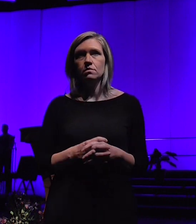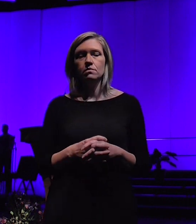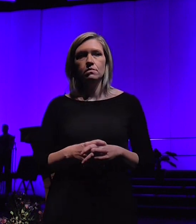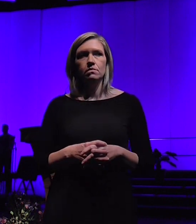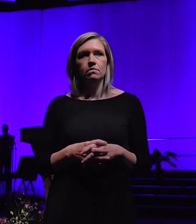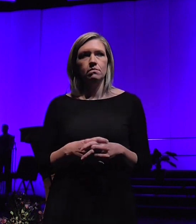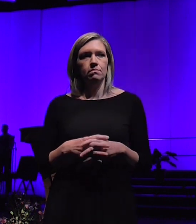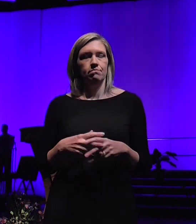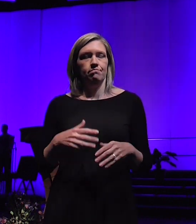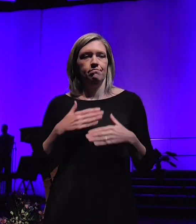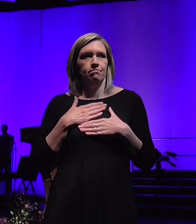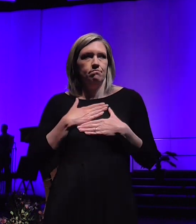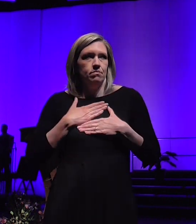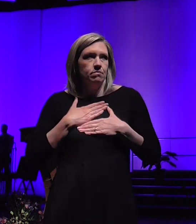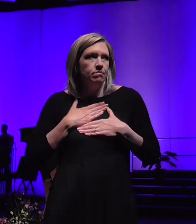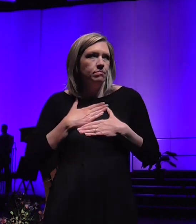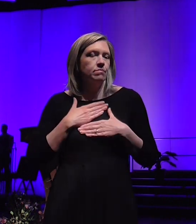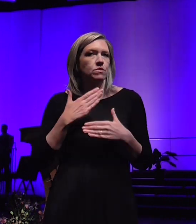What a joy it is